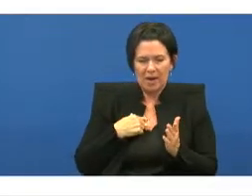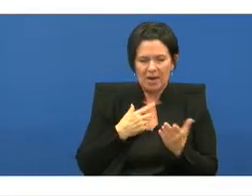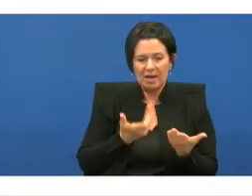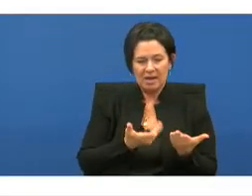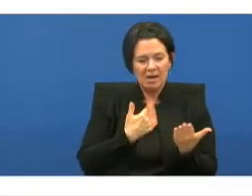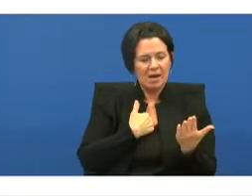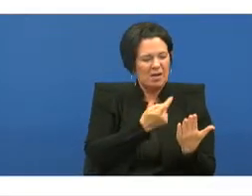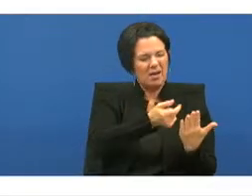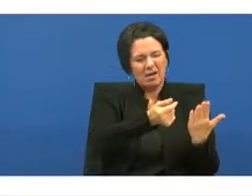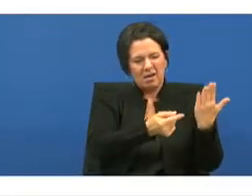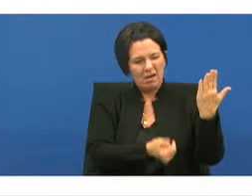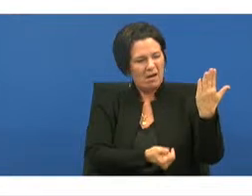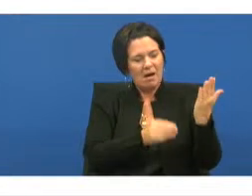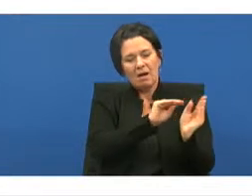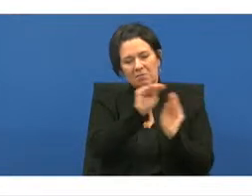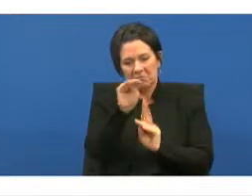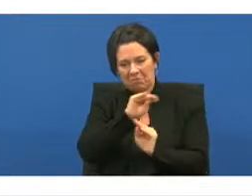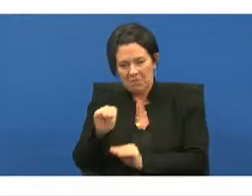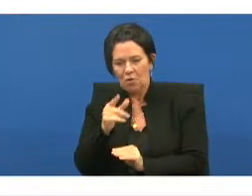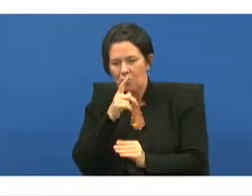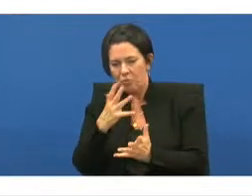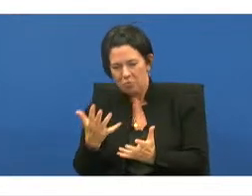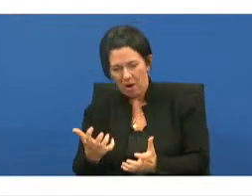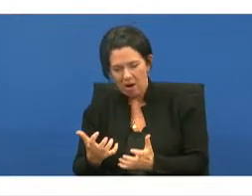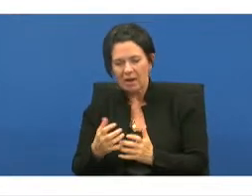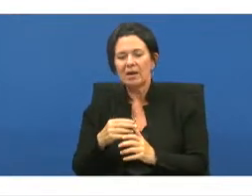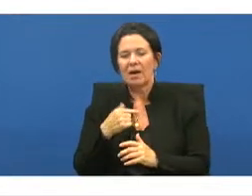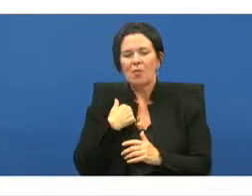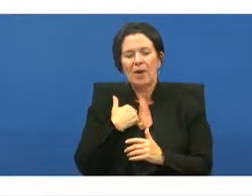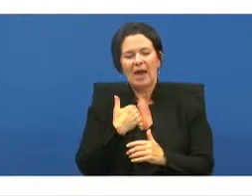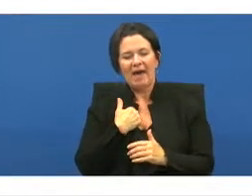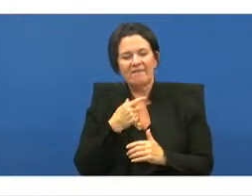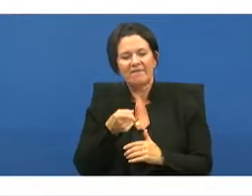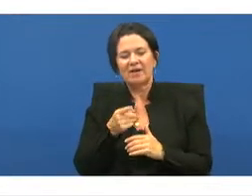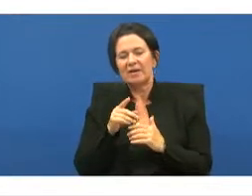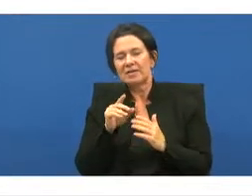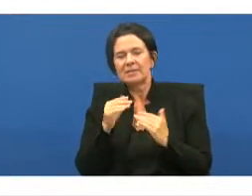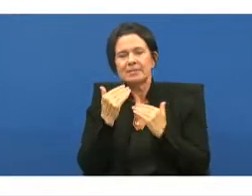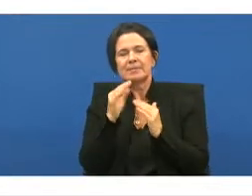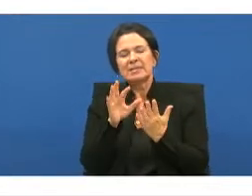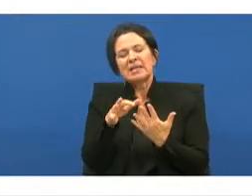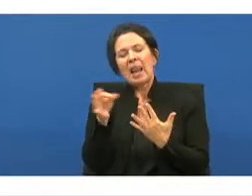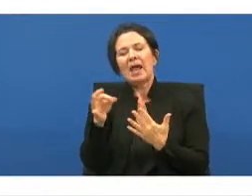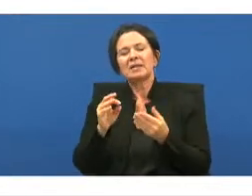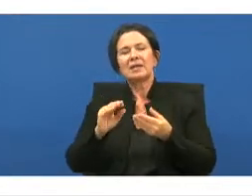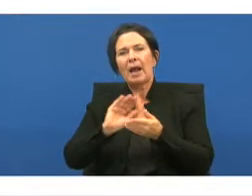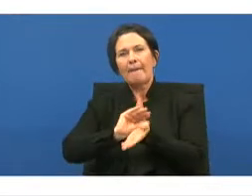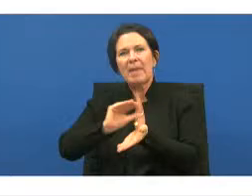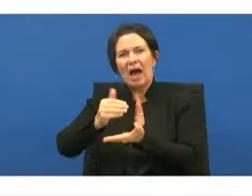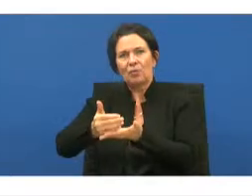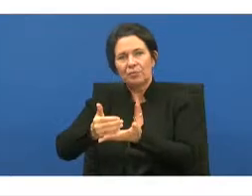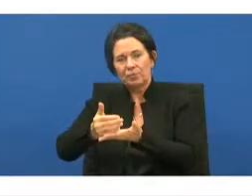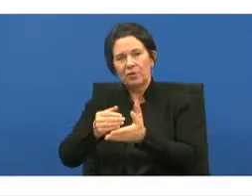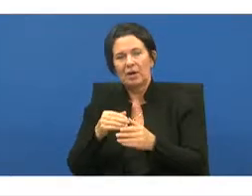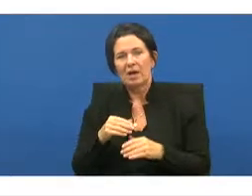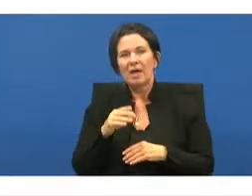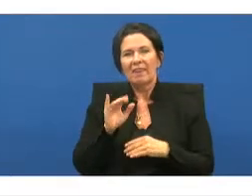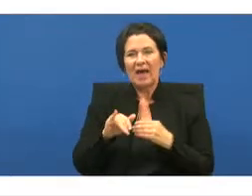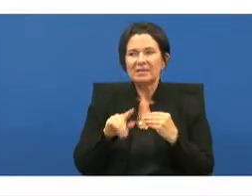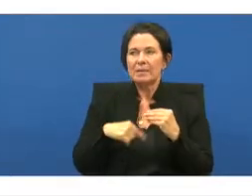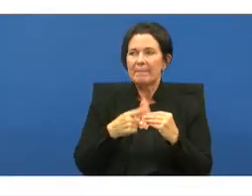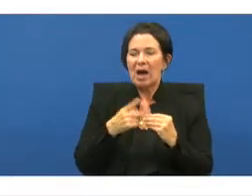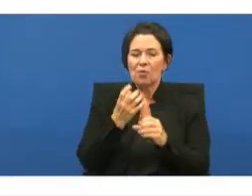proposals and get proposals from a selected number of firms, and that's about getting real material